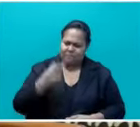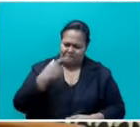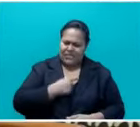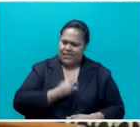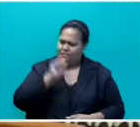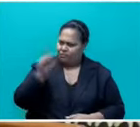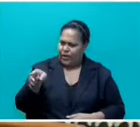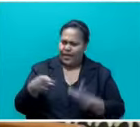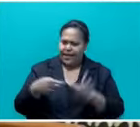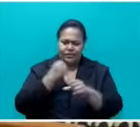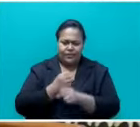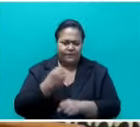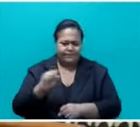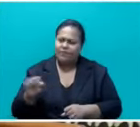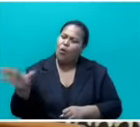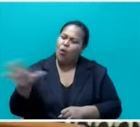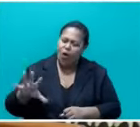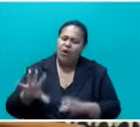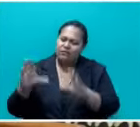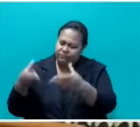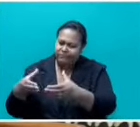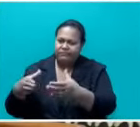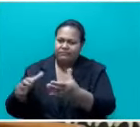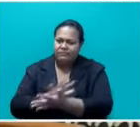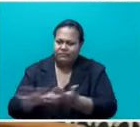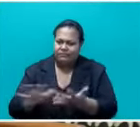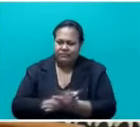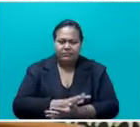issues. At the outset, Mr. Speaker,